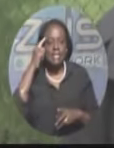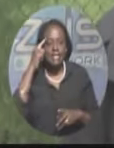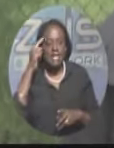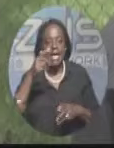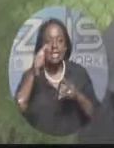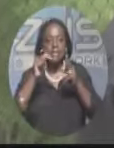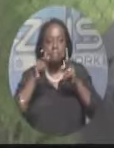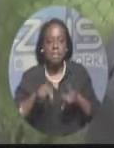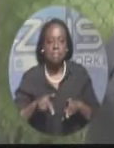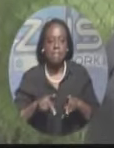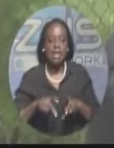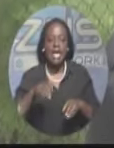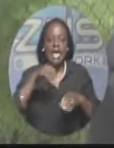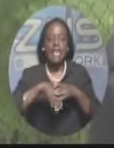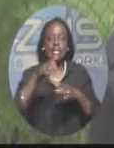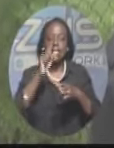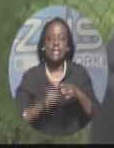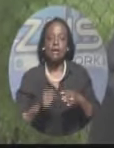if they can